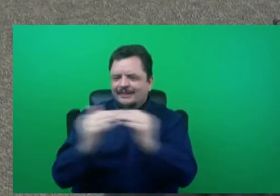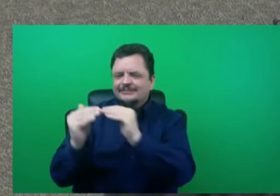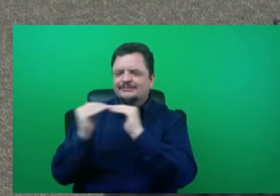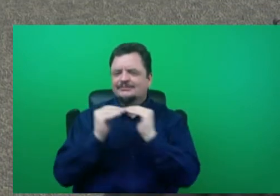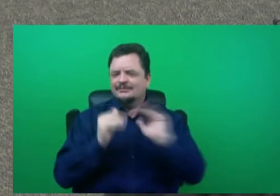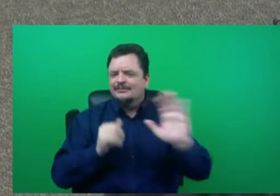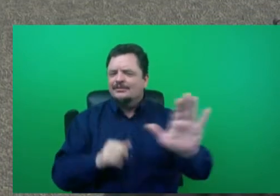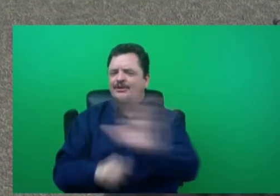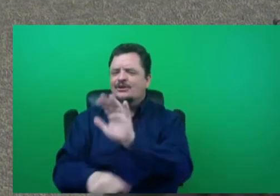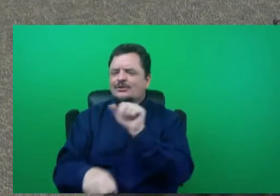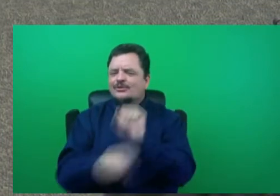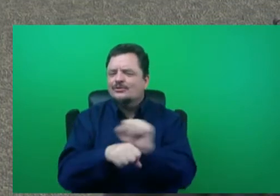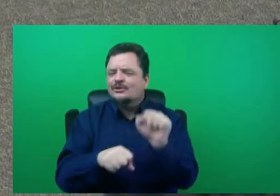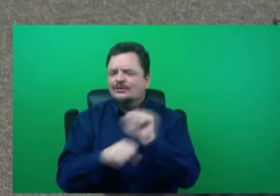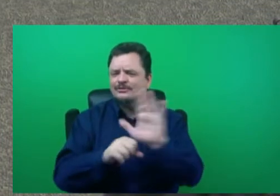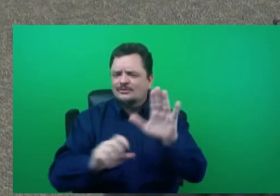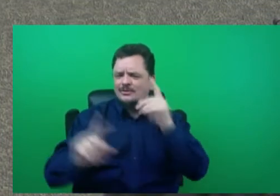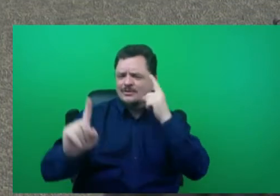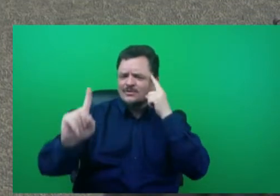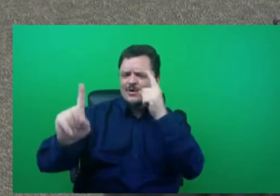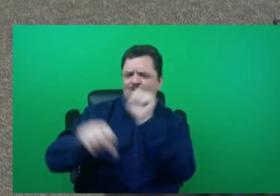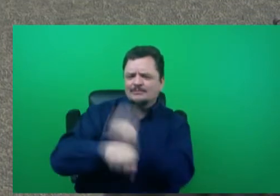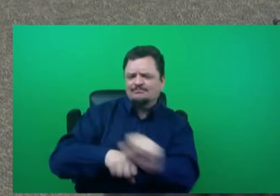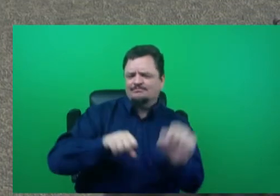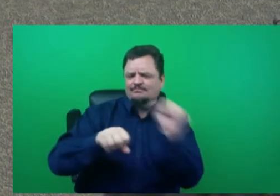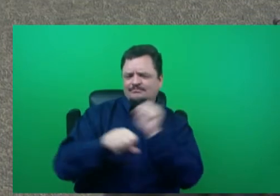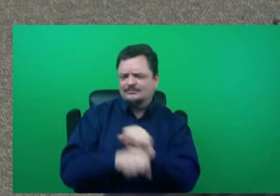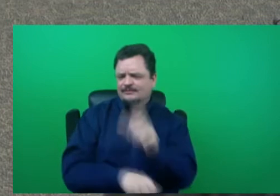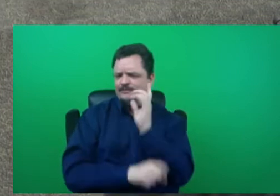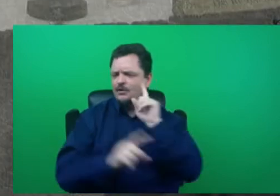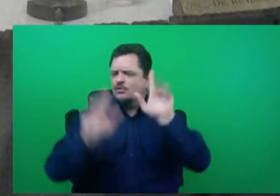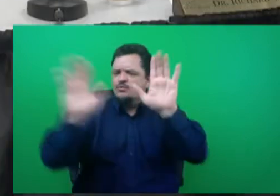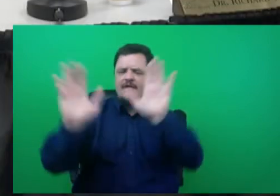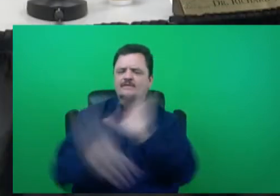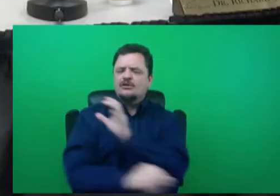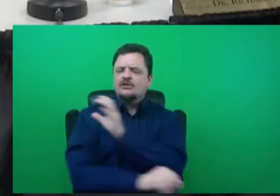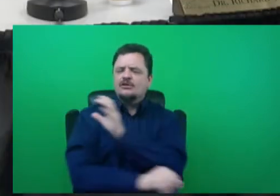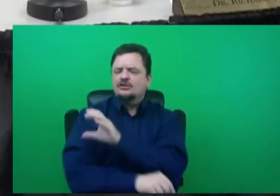for clinical excellence and service to the community. Thank you.